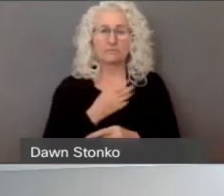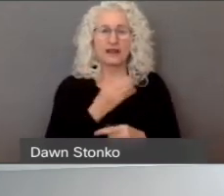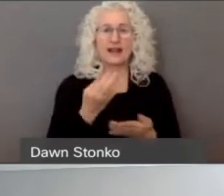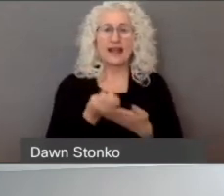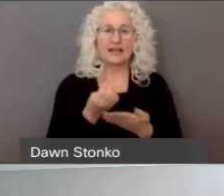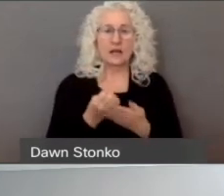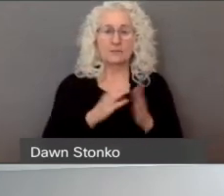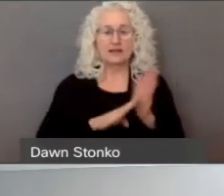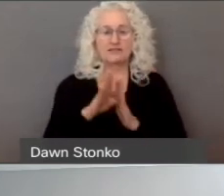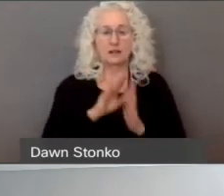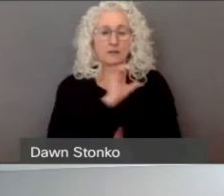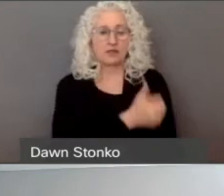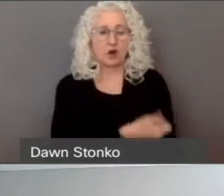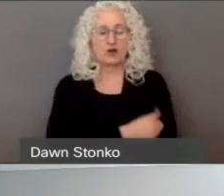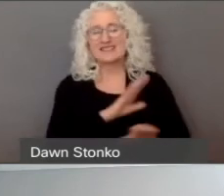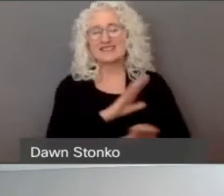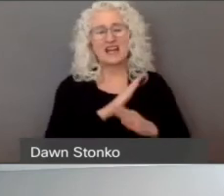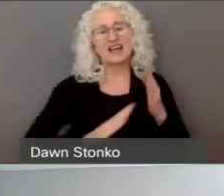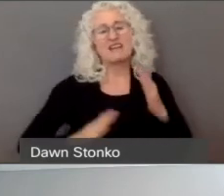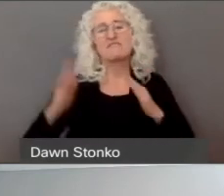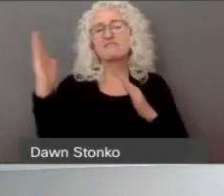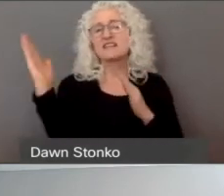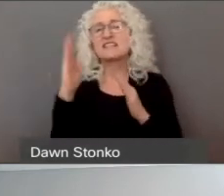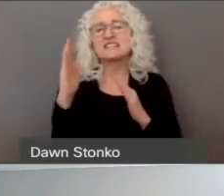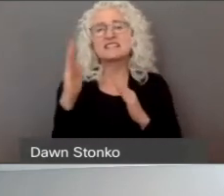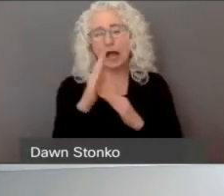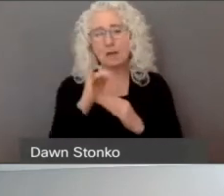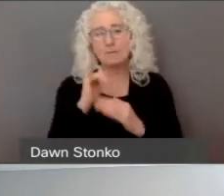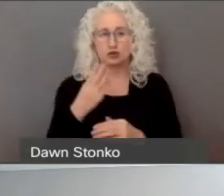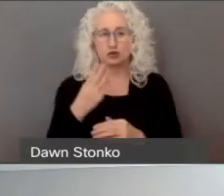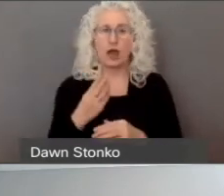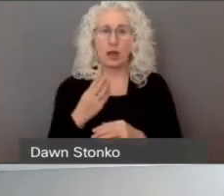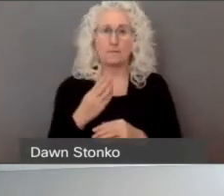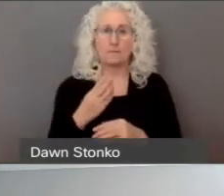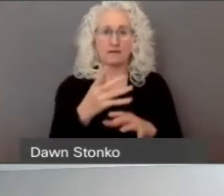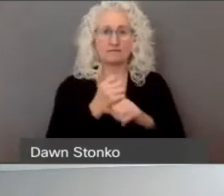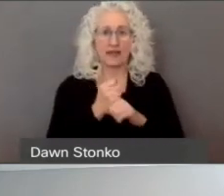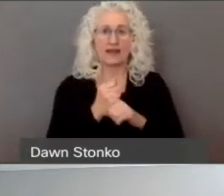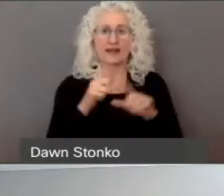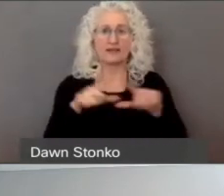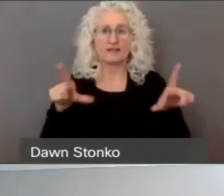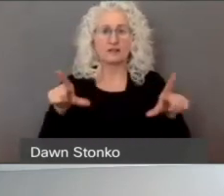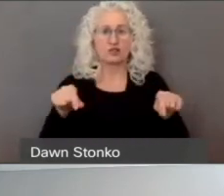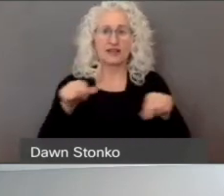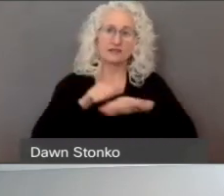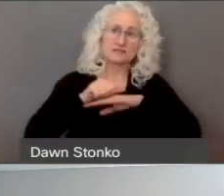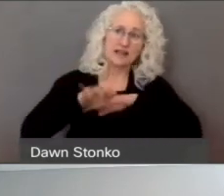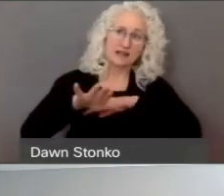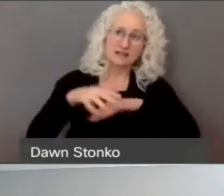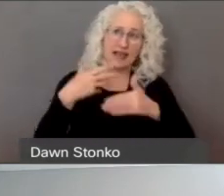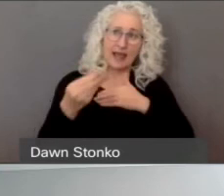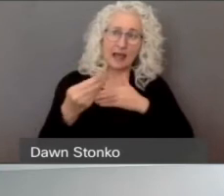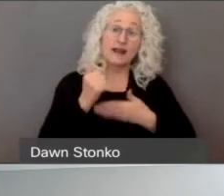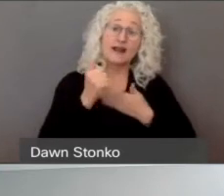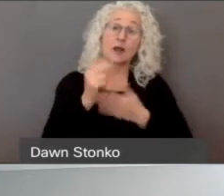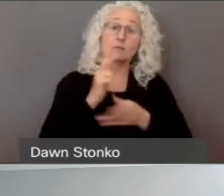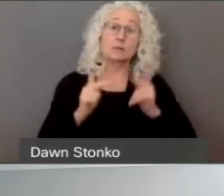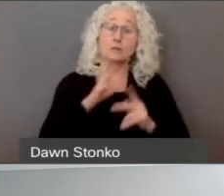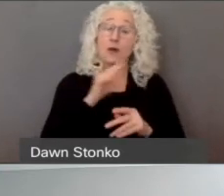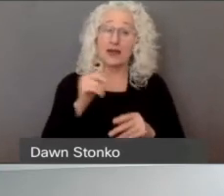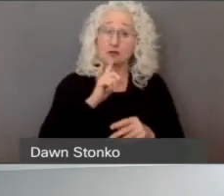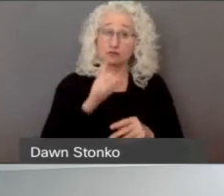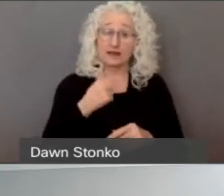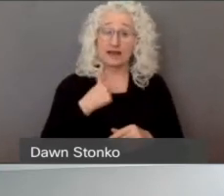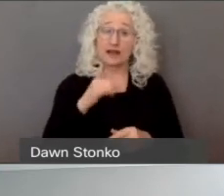Authority has done a phenomenal job of getting the checks out, helping people. In fact, I've even talked to